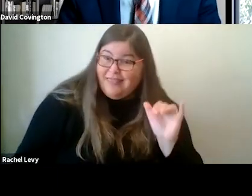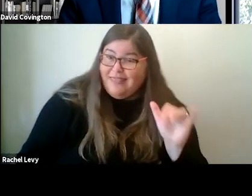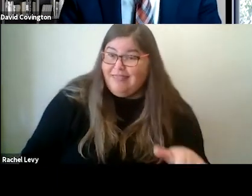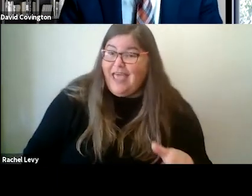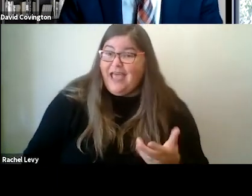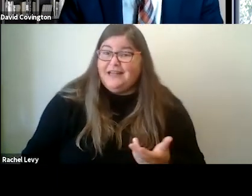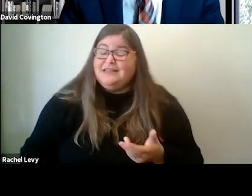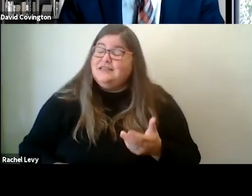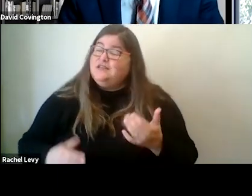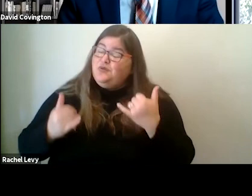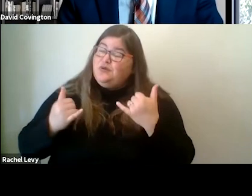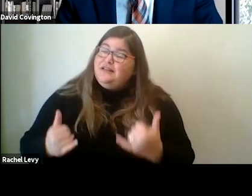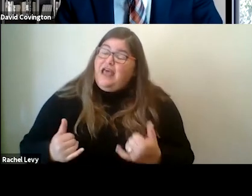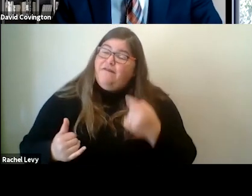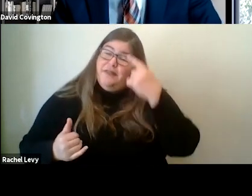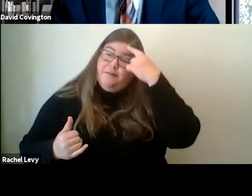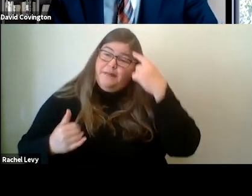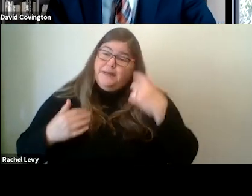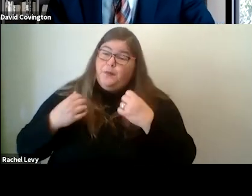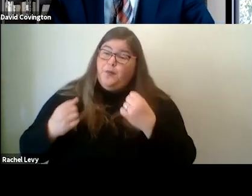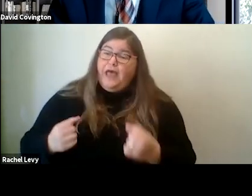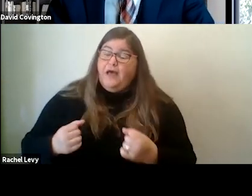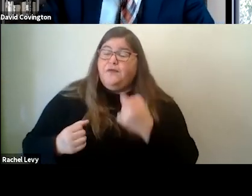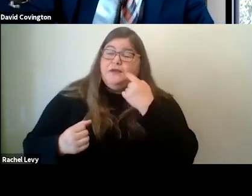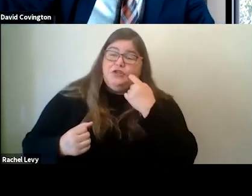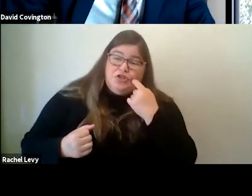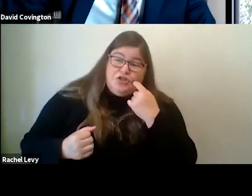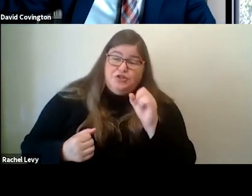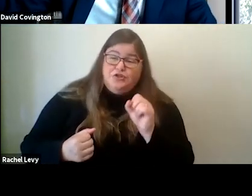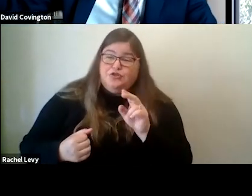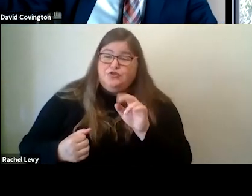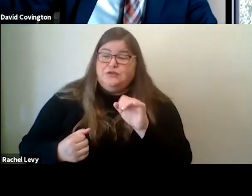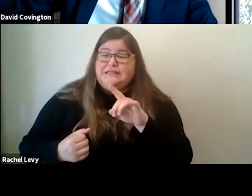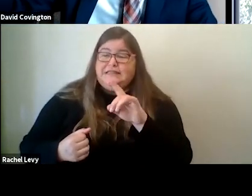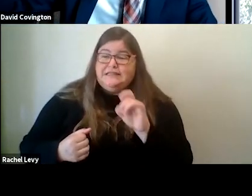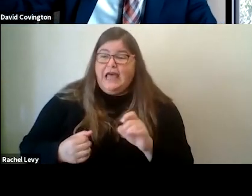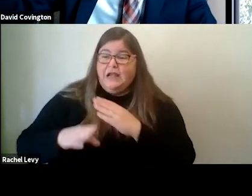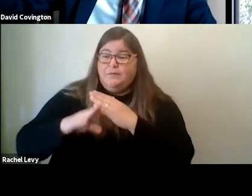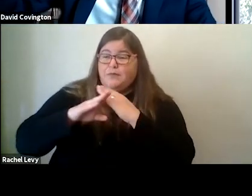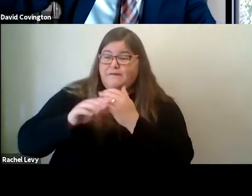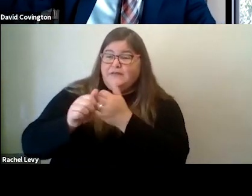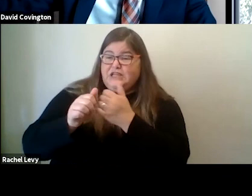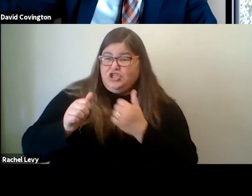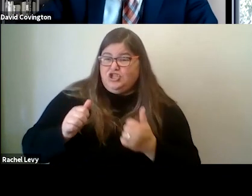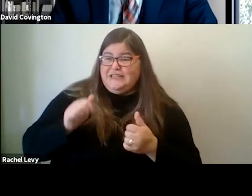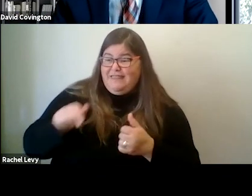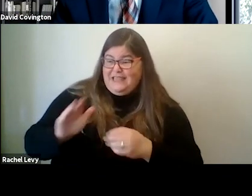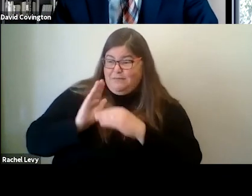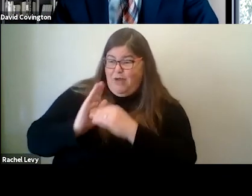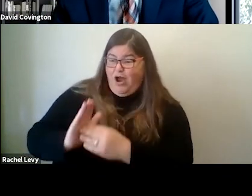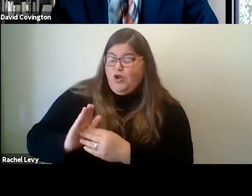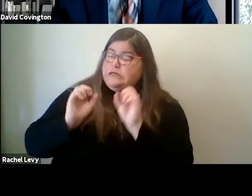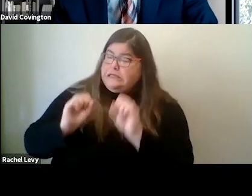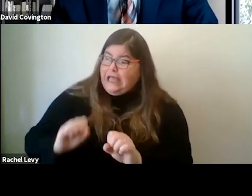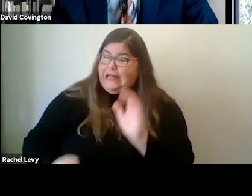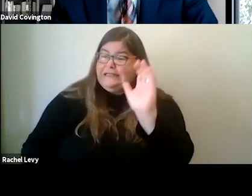and suicidal crisis system that we're talking about can seem a little bit like those space travel